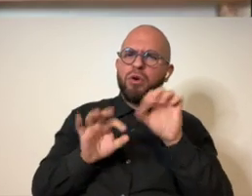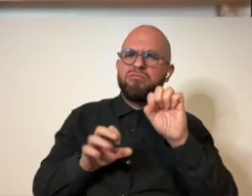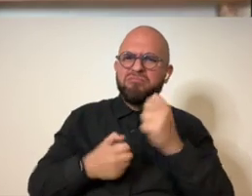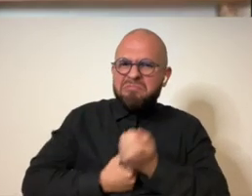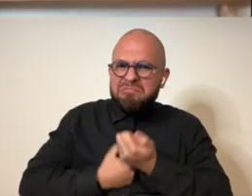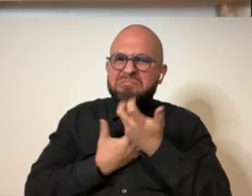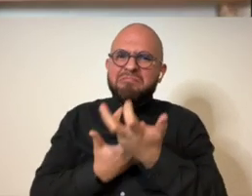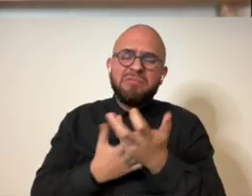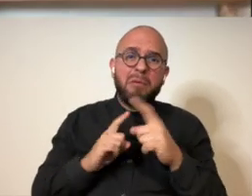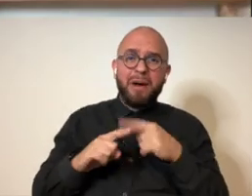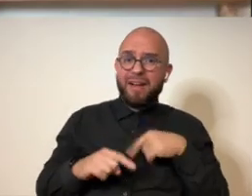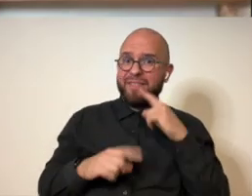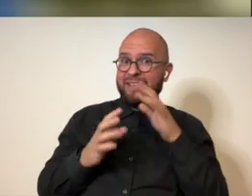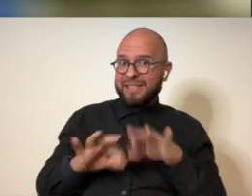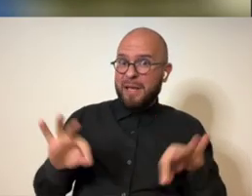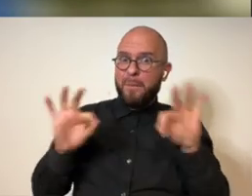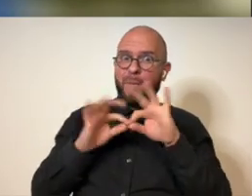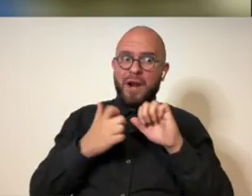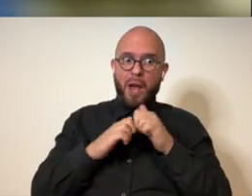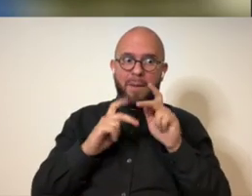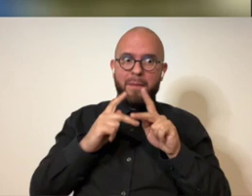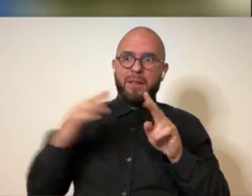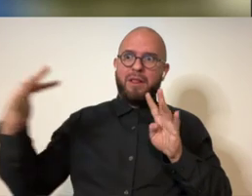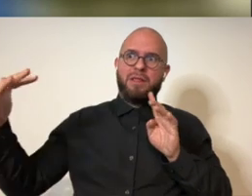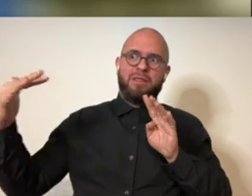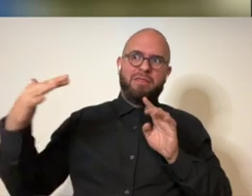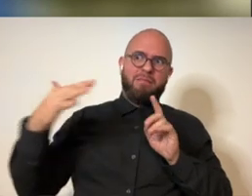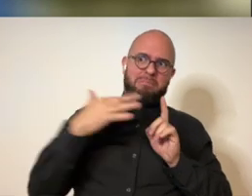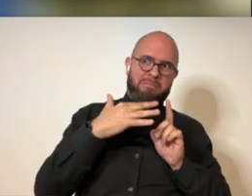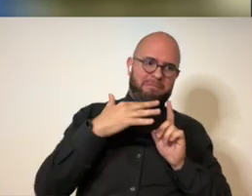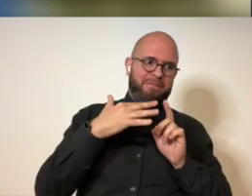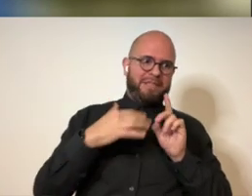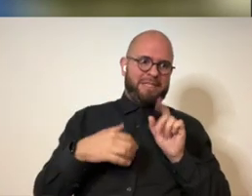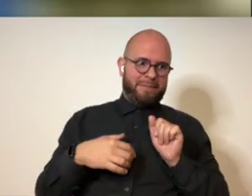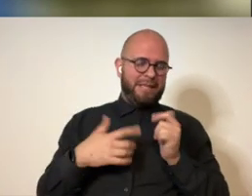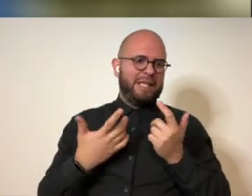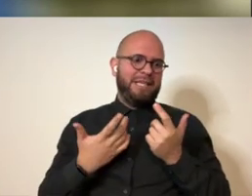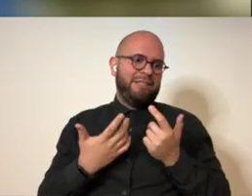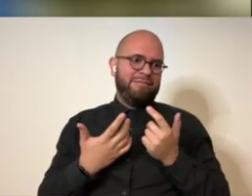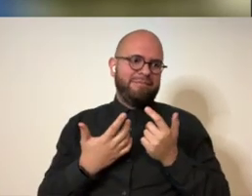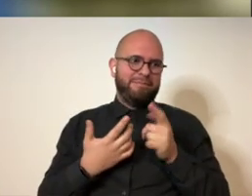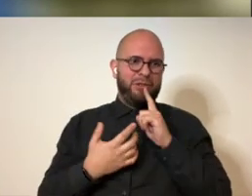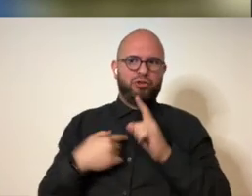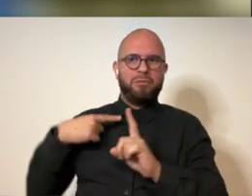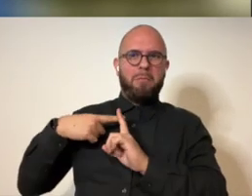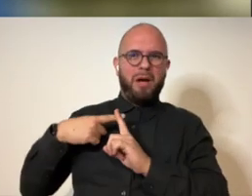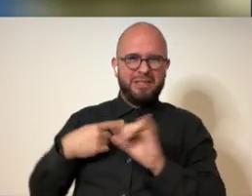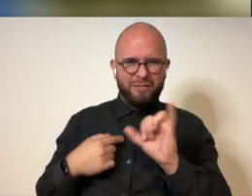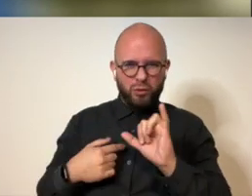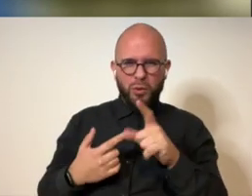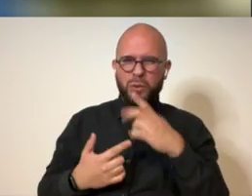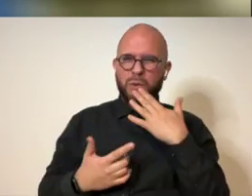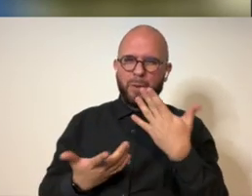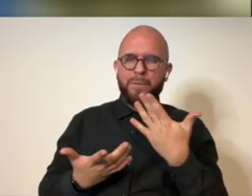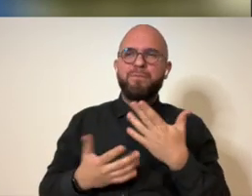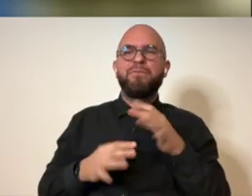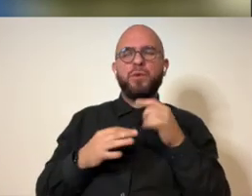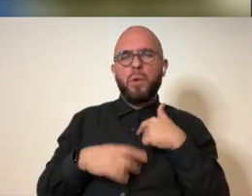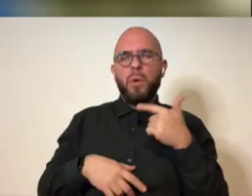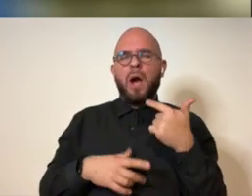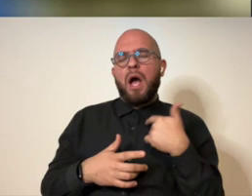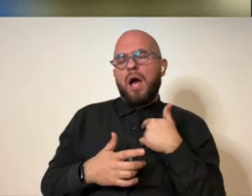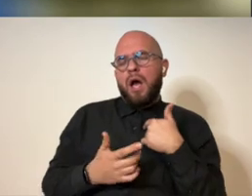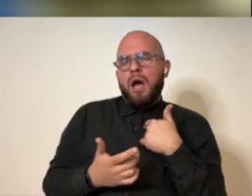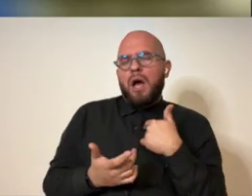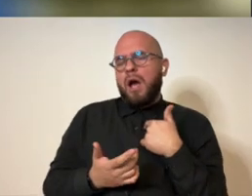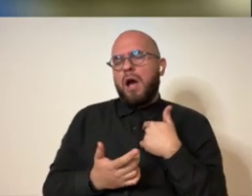venting the pain and the anger and these negative emotions is important. But I think it's also really important to kind of frame how people see